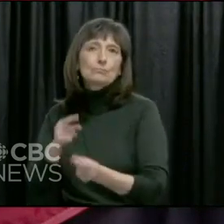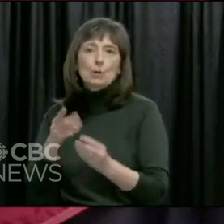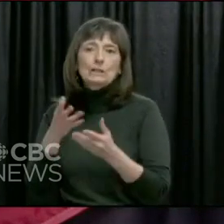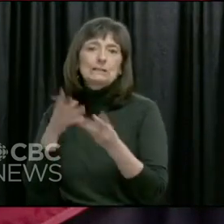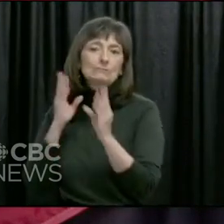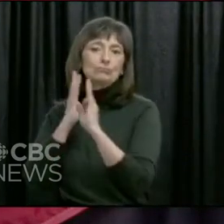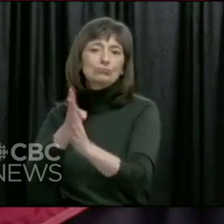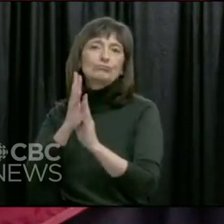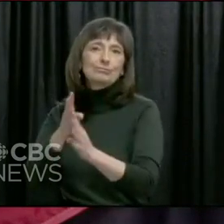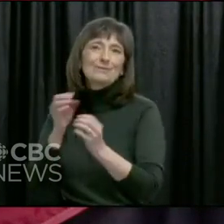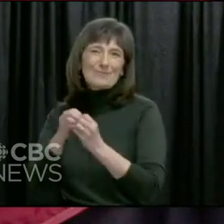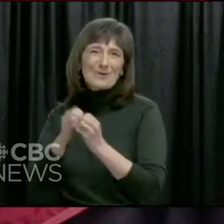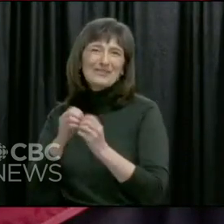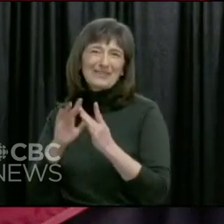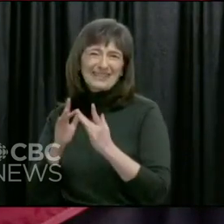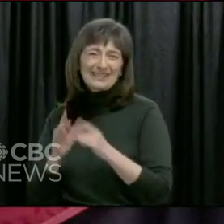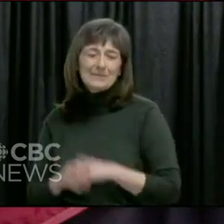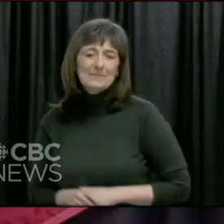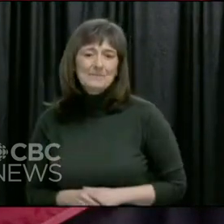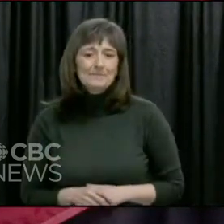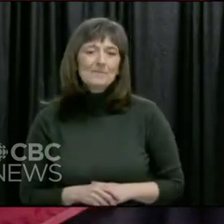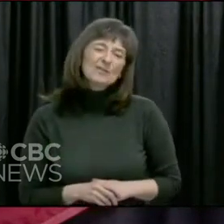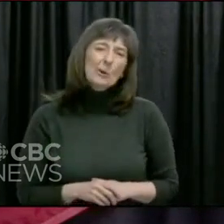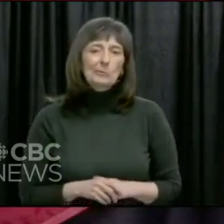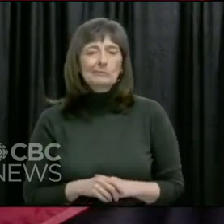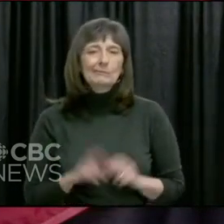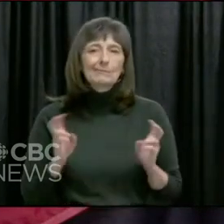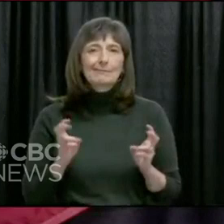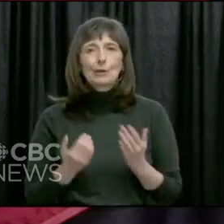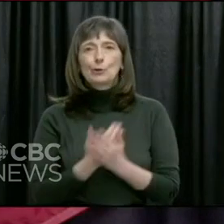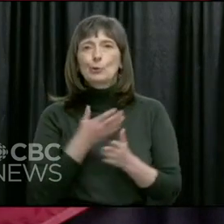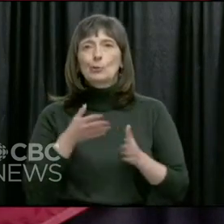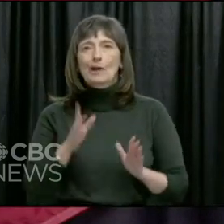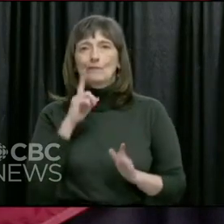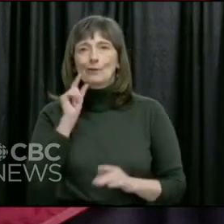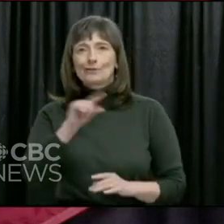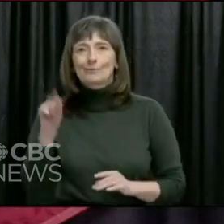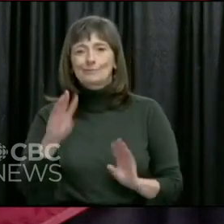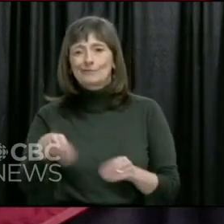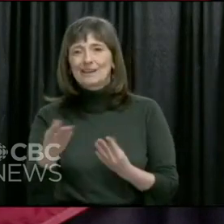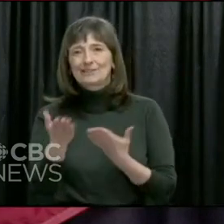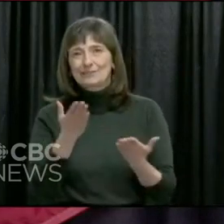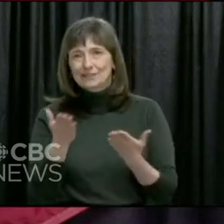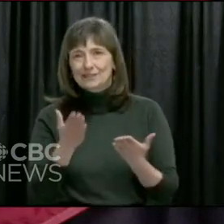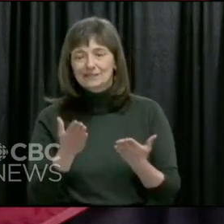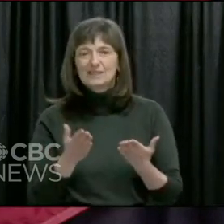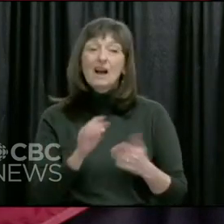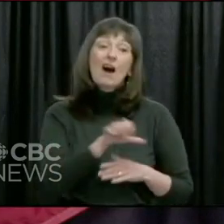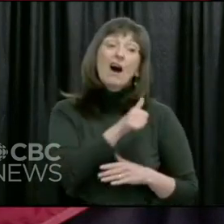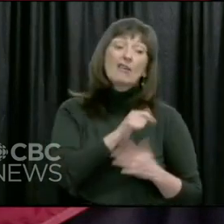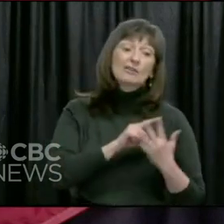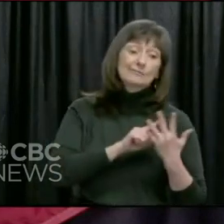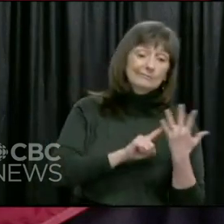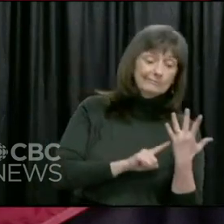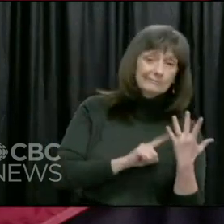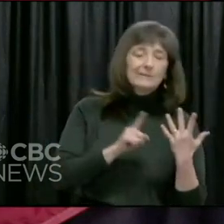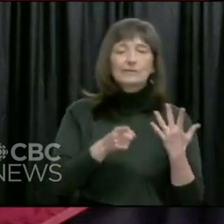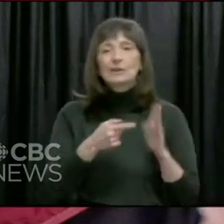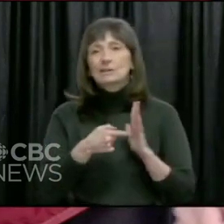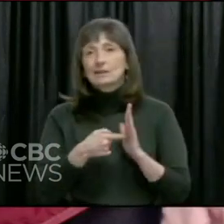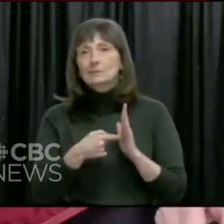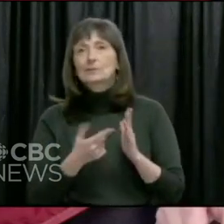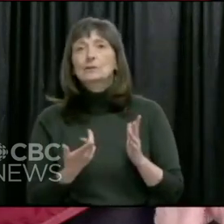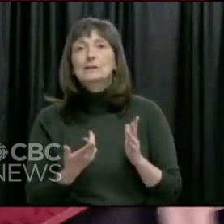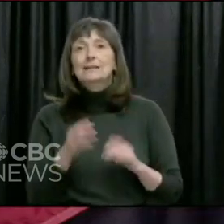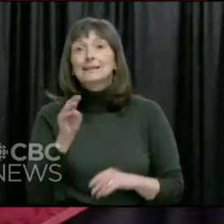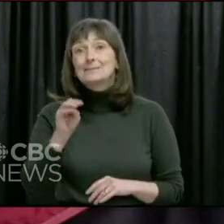say that's part of the new normal for government operations. So there's other developments that I would just want to mention today. This would be around the area